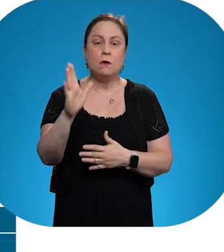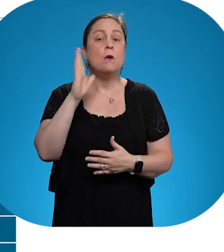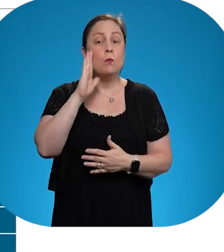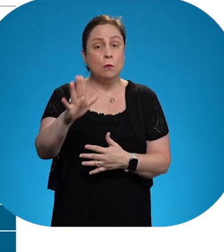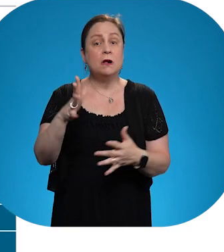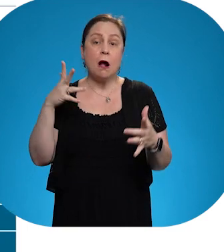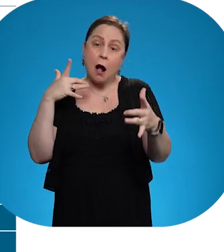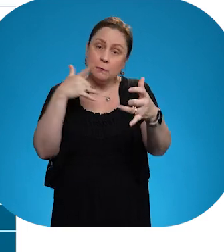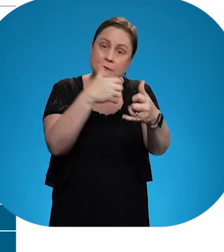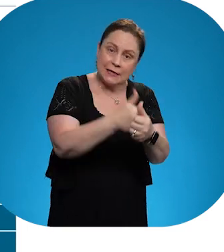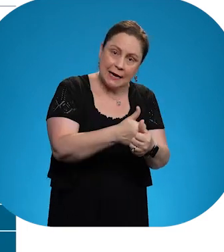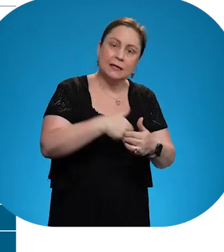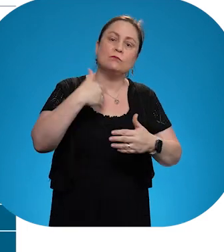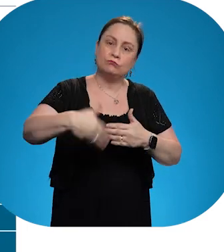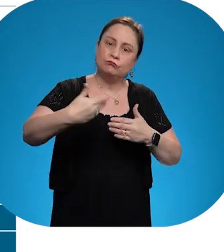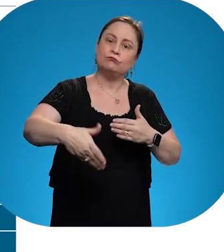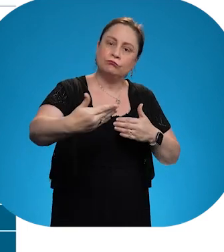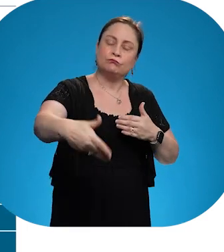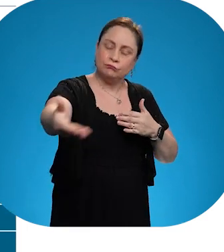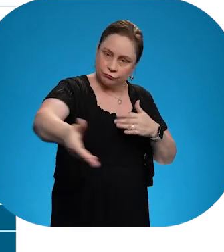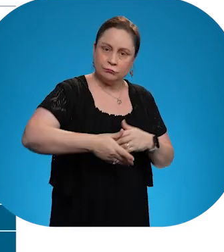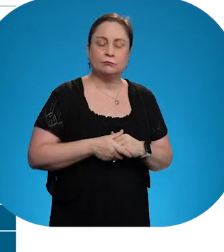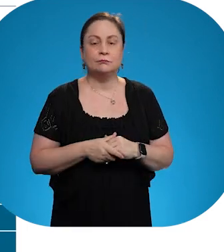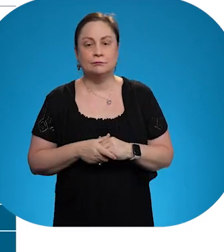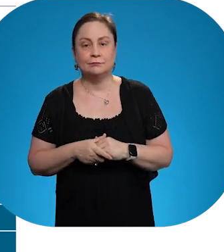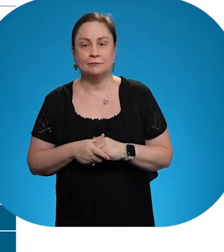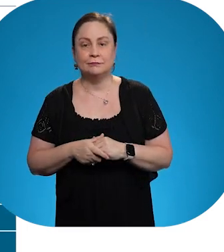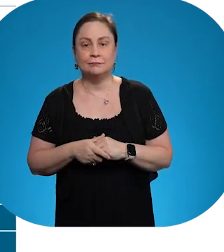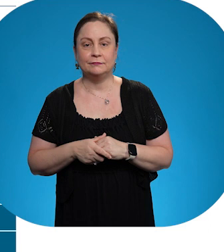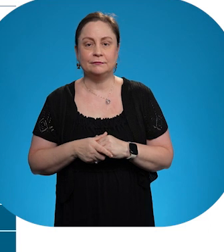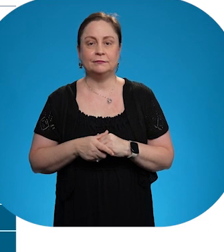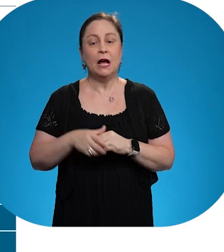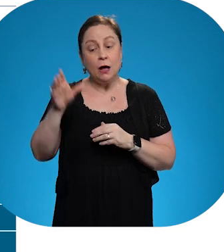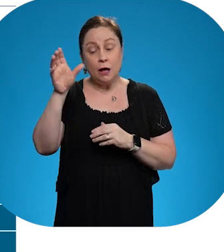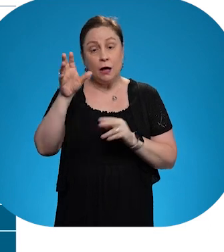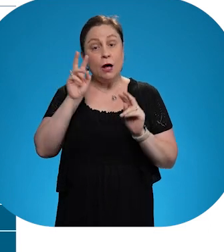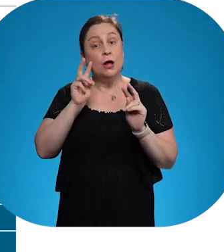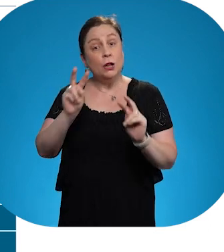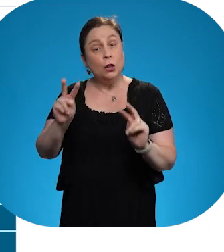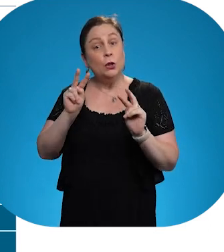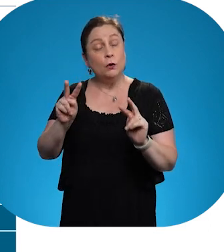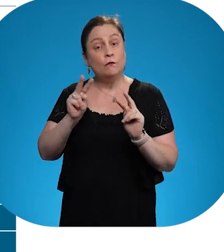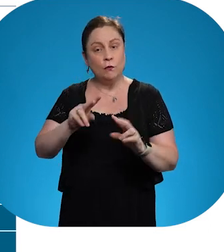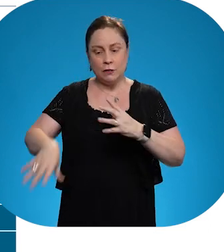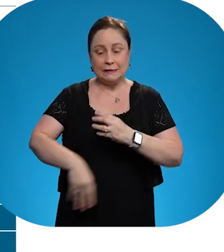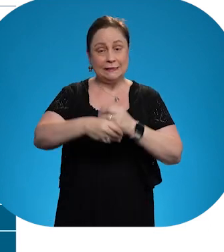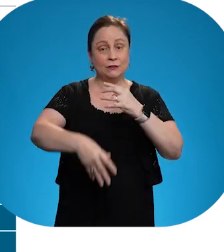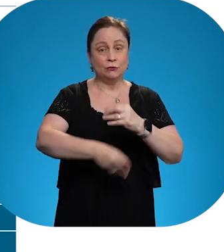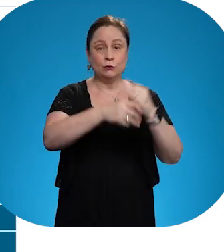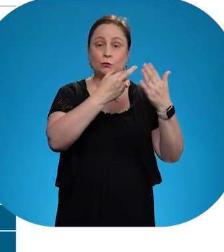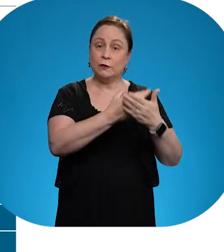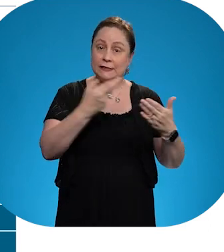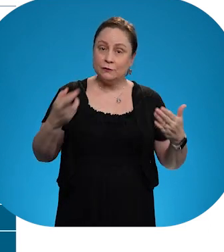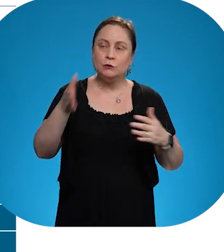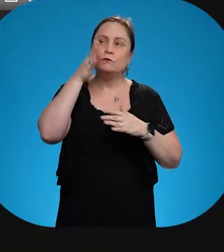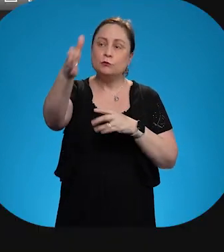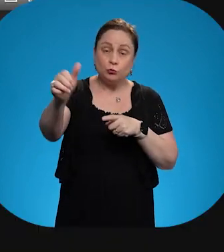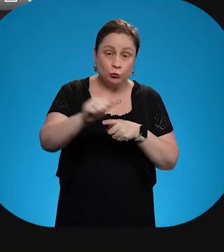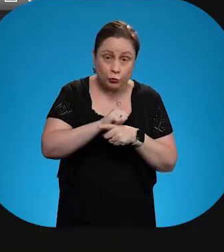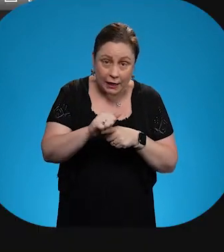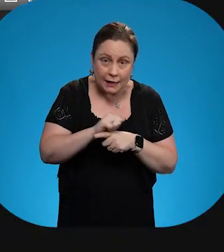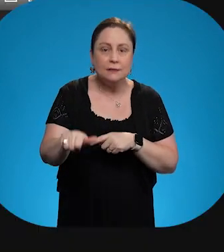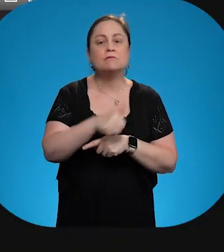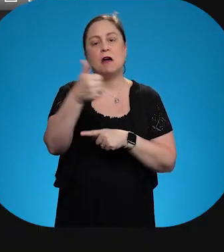be updated on an ongoing basis as we go forward. Look for additional resources to be added,